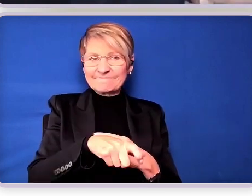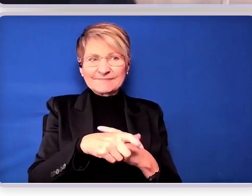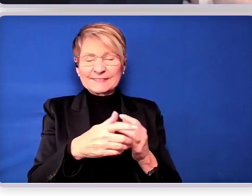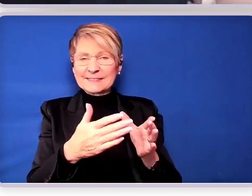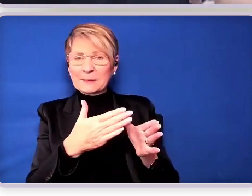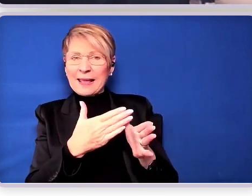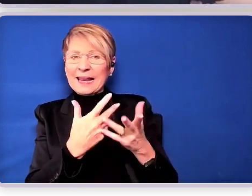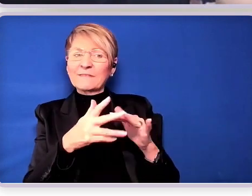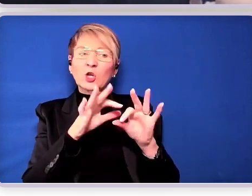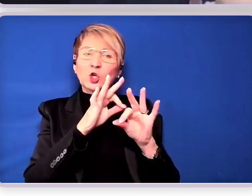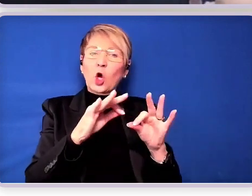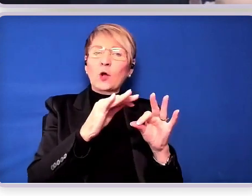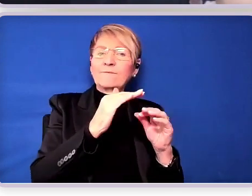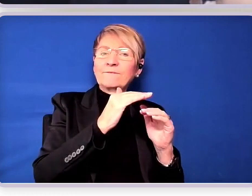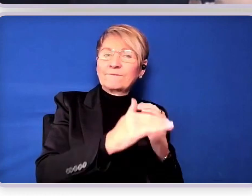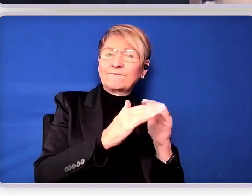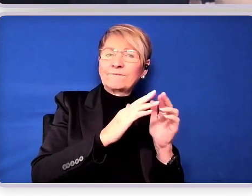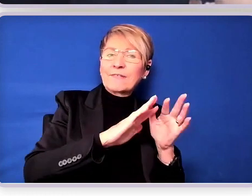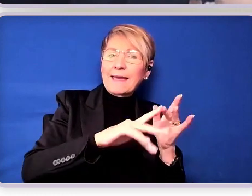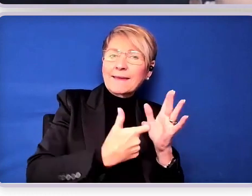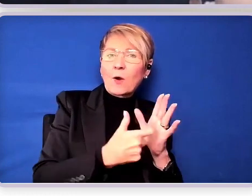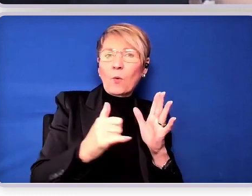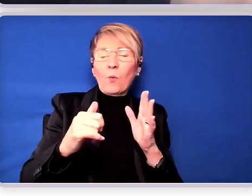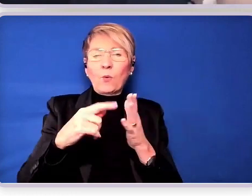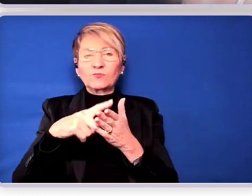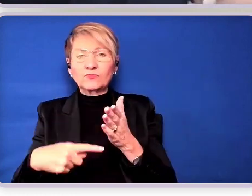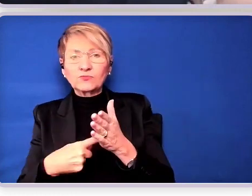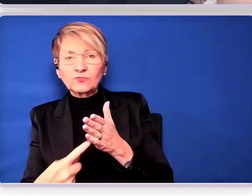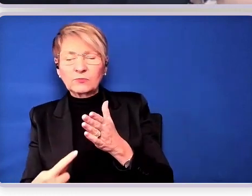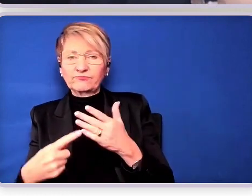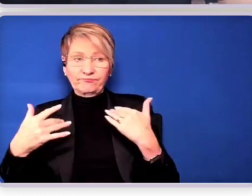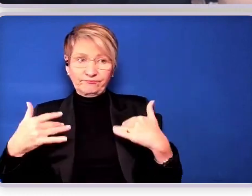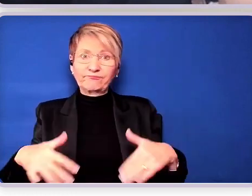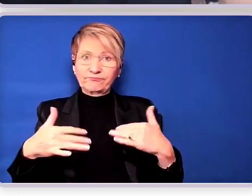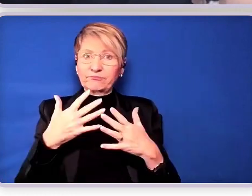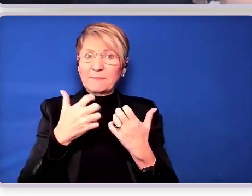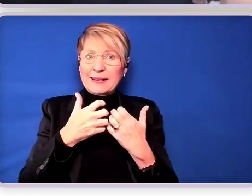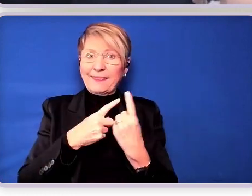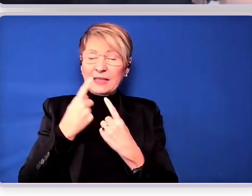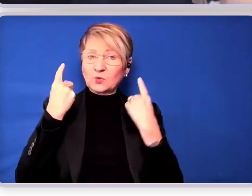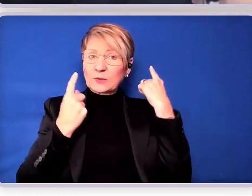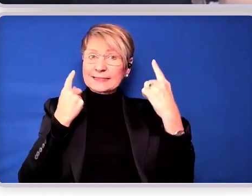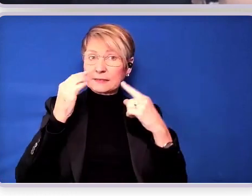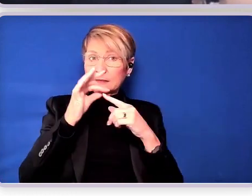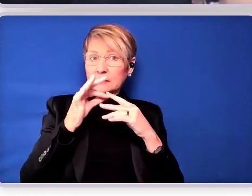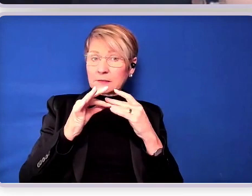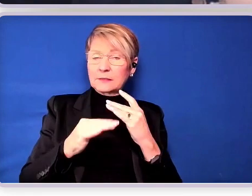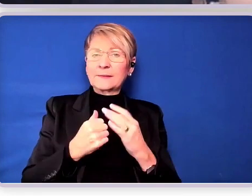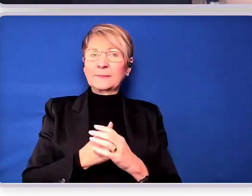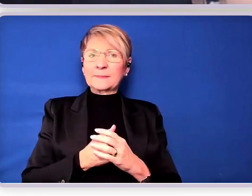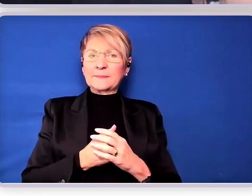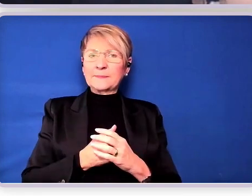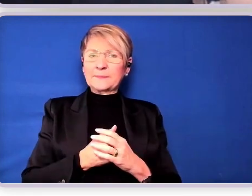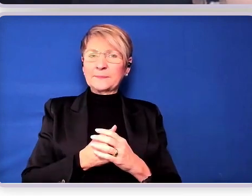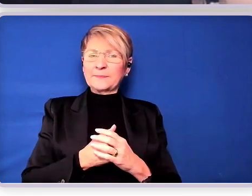treatment or discrimination. So there's quite a lot involved. So the first question is, what things would you change about discrimination laws